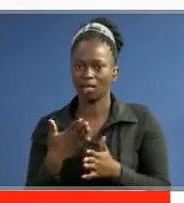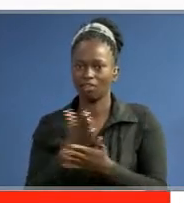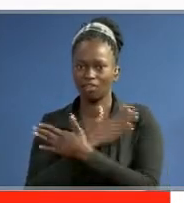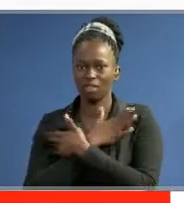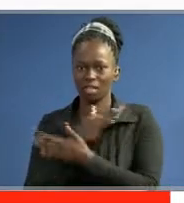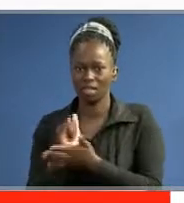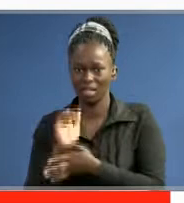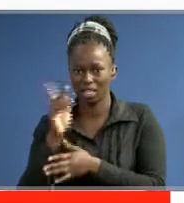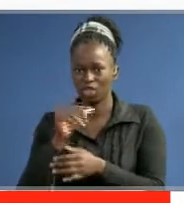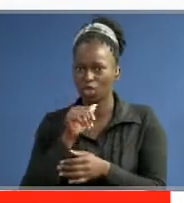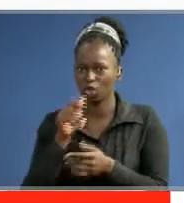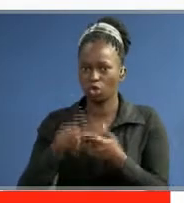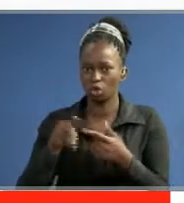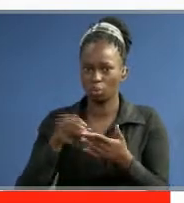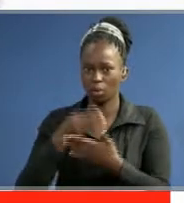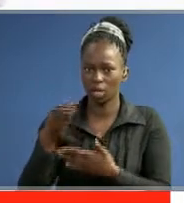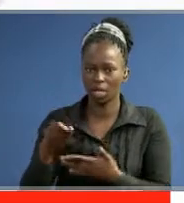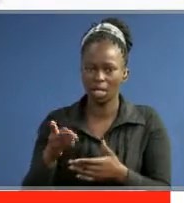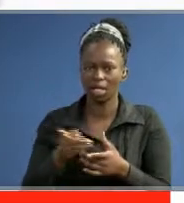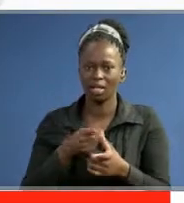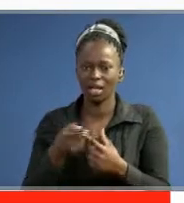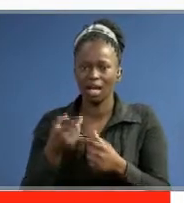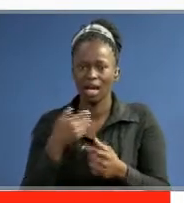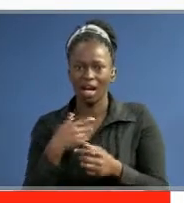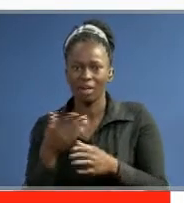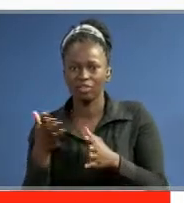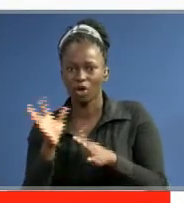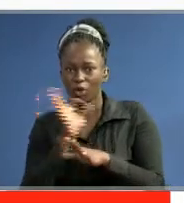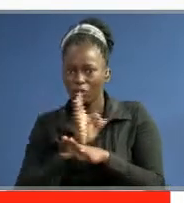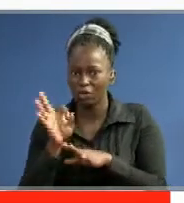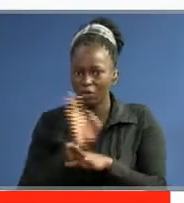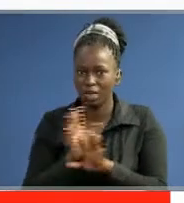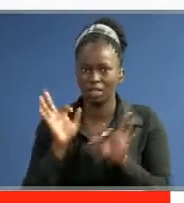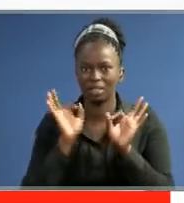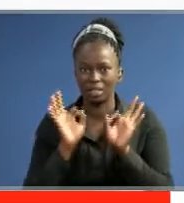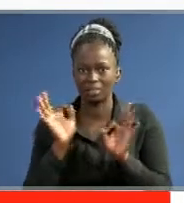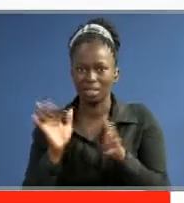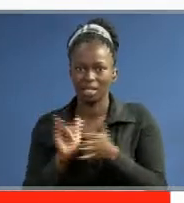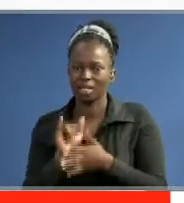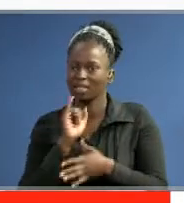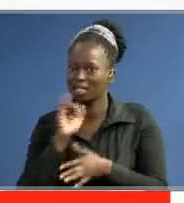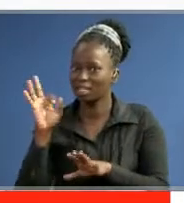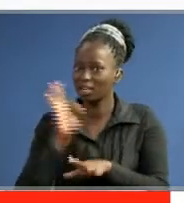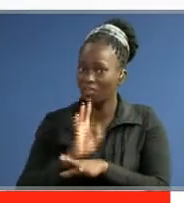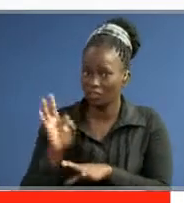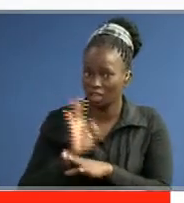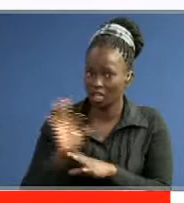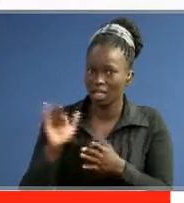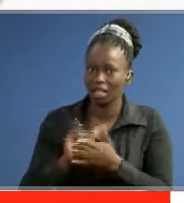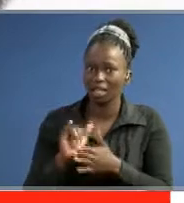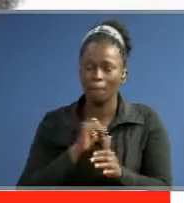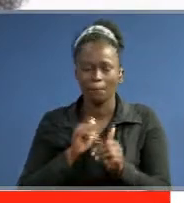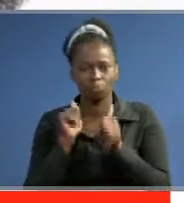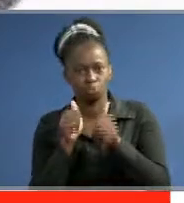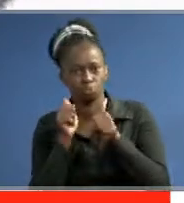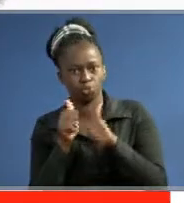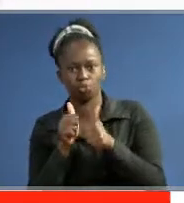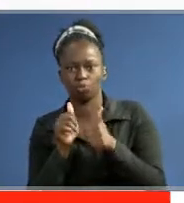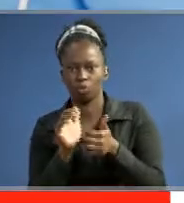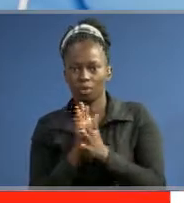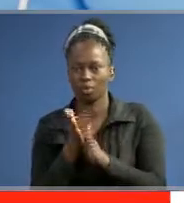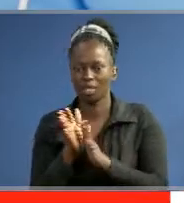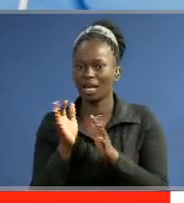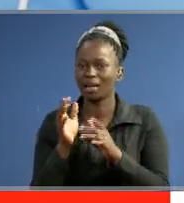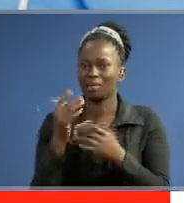wakienda kubai nyama, wabai from a butcher that is licensed, na hiyo nyama ni fresh, because wanasema nyama poa inakaa